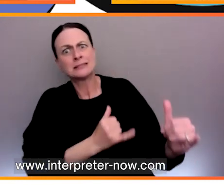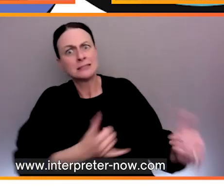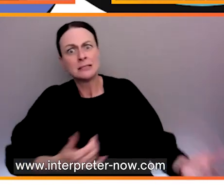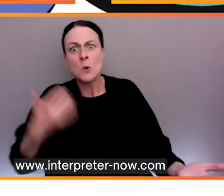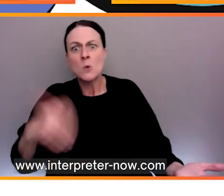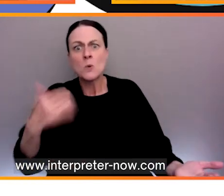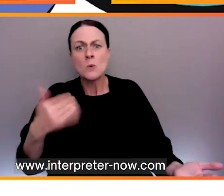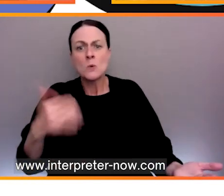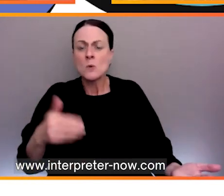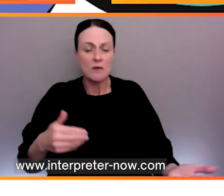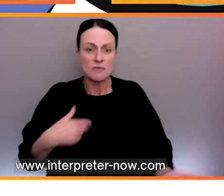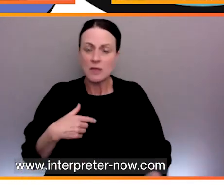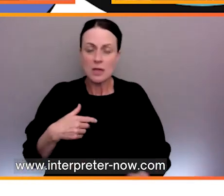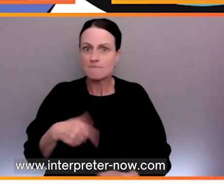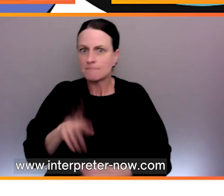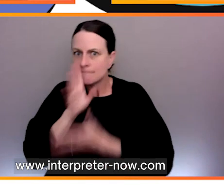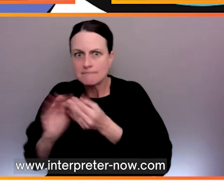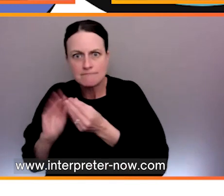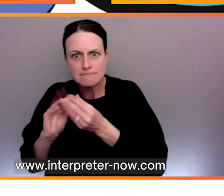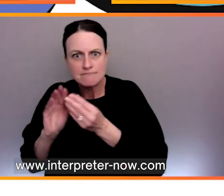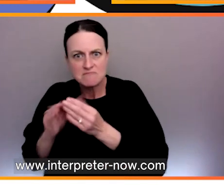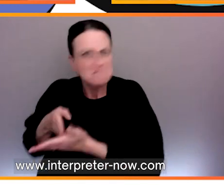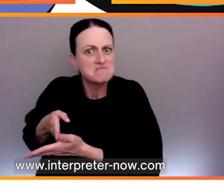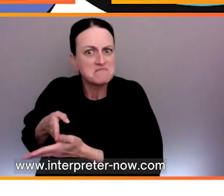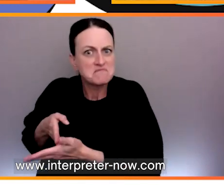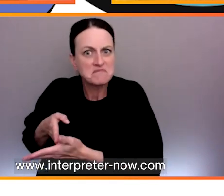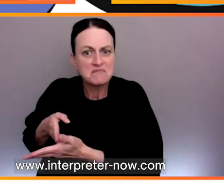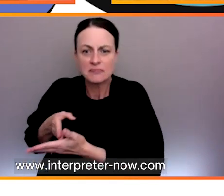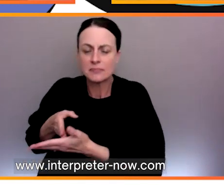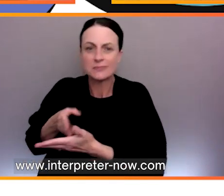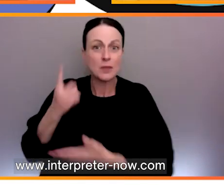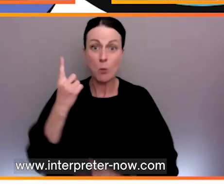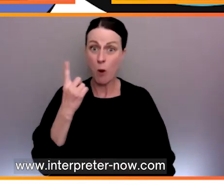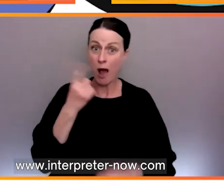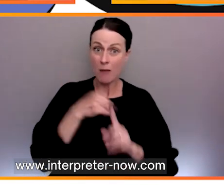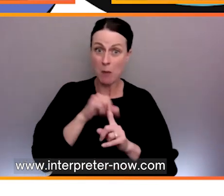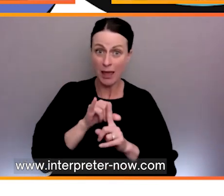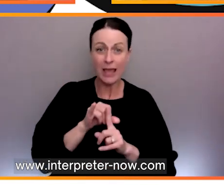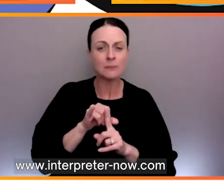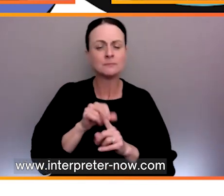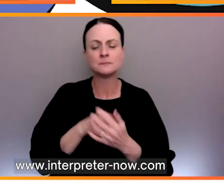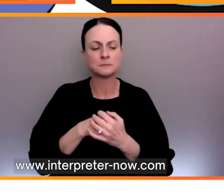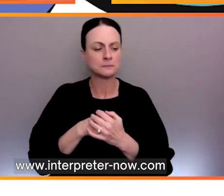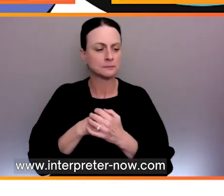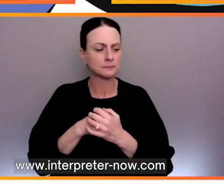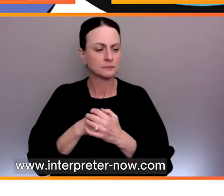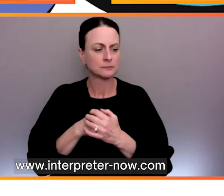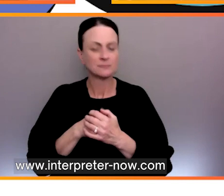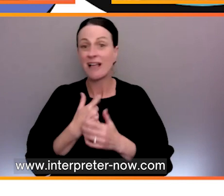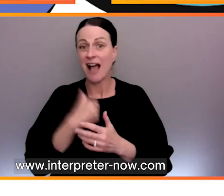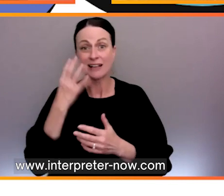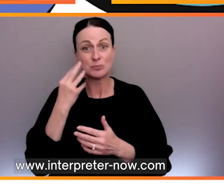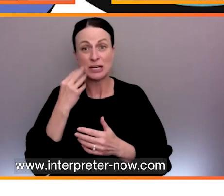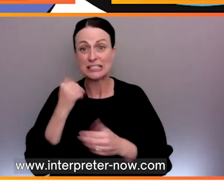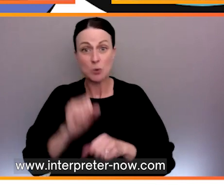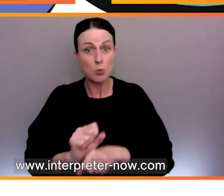pretty intense, interesting, high-powered stuff, and then woof, woof, that is gaslighting.